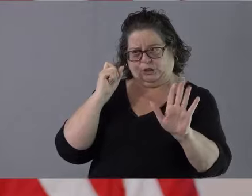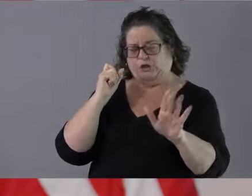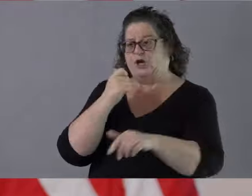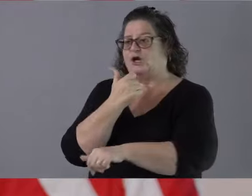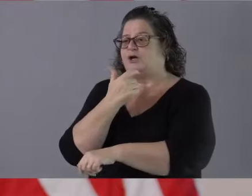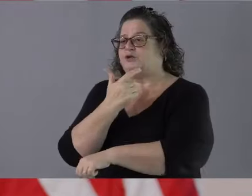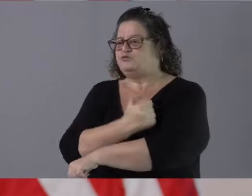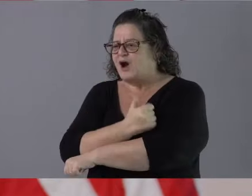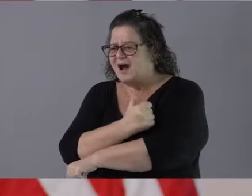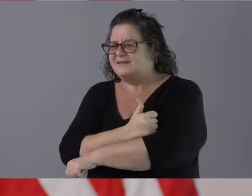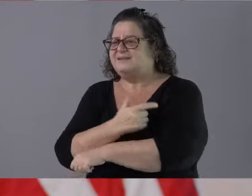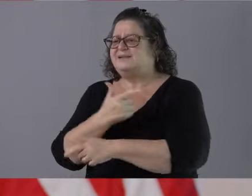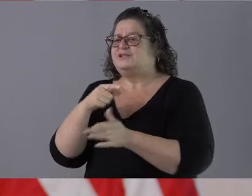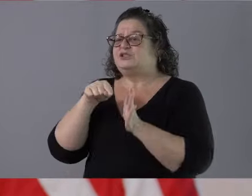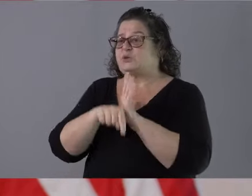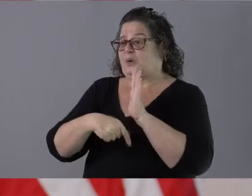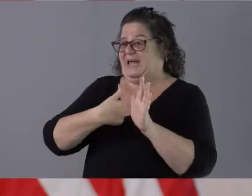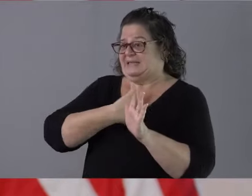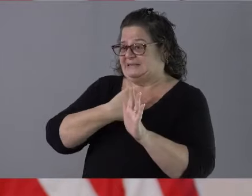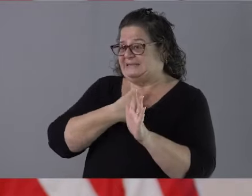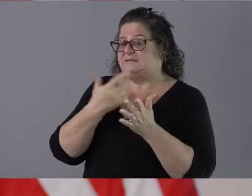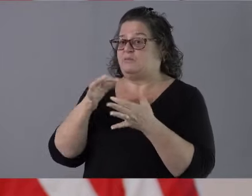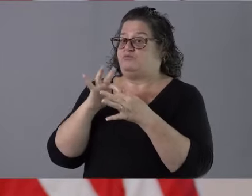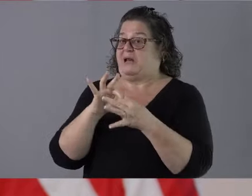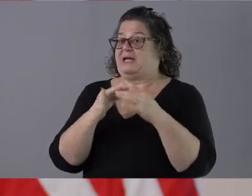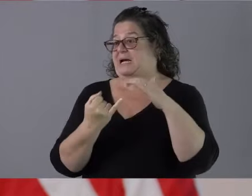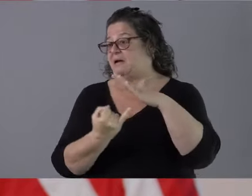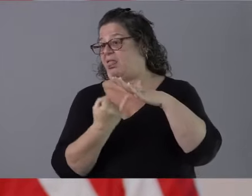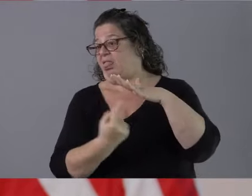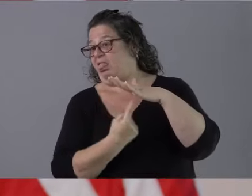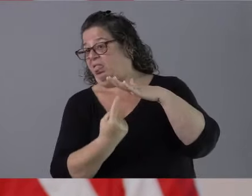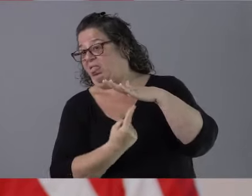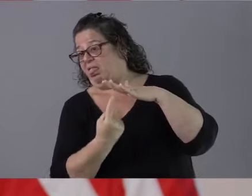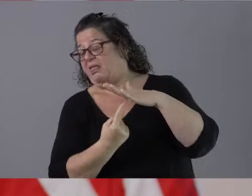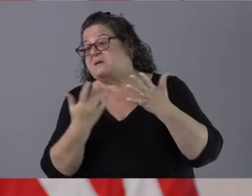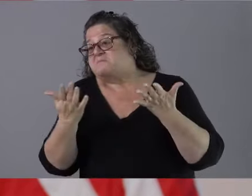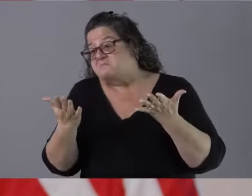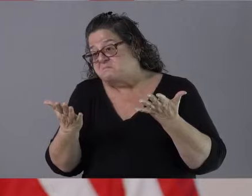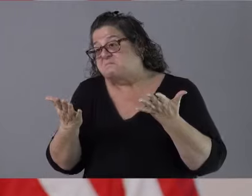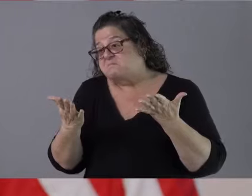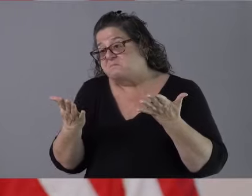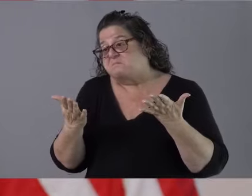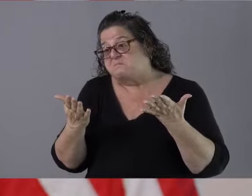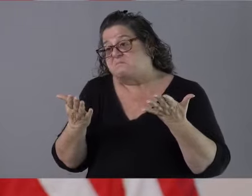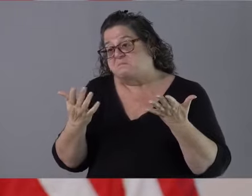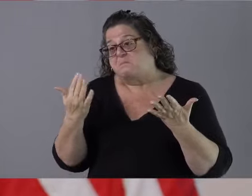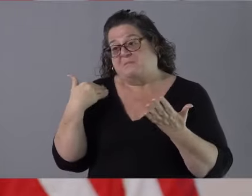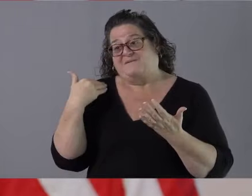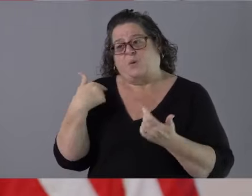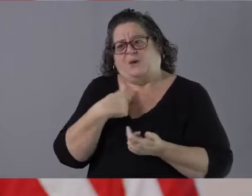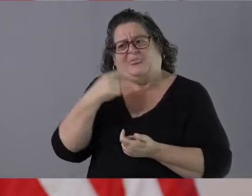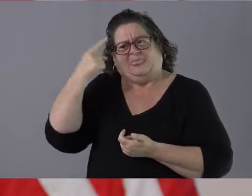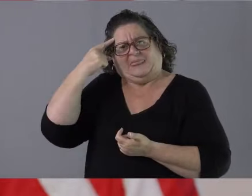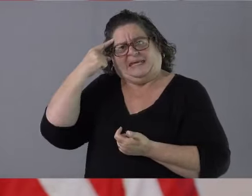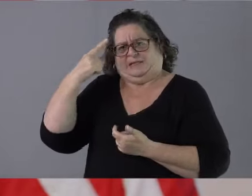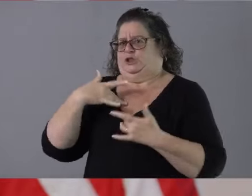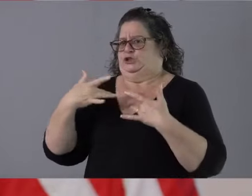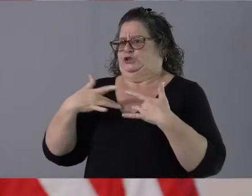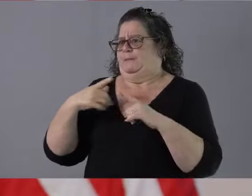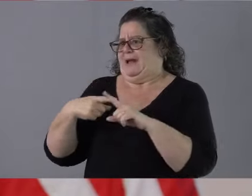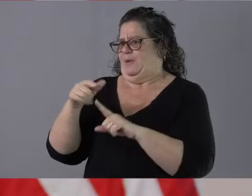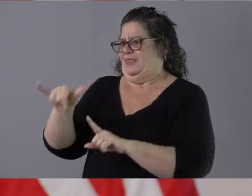were worried about. We wanted to make sure that Arizonans, when we had the stay-at-home order, also had this stay connected. And we do know that this has been